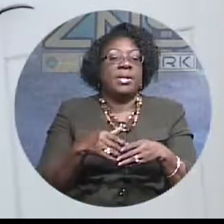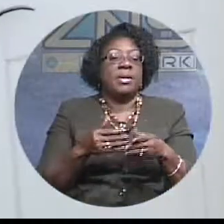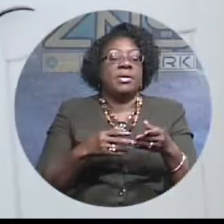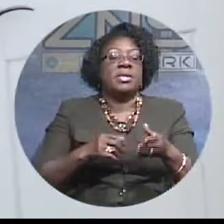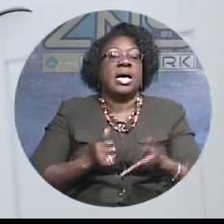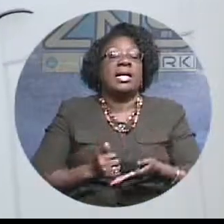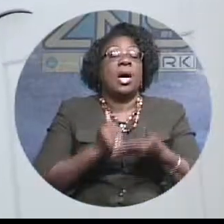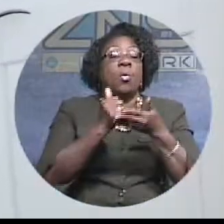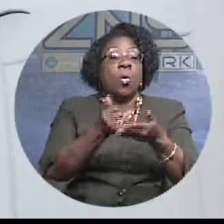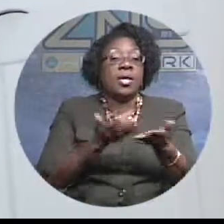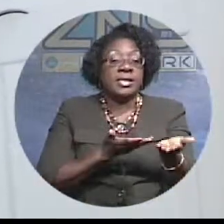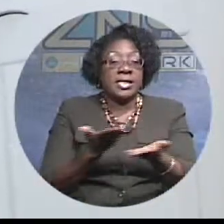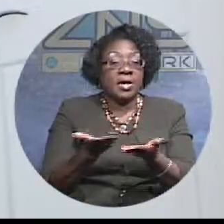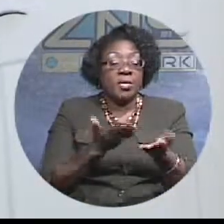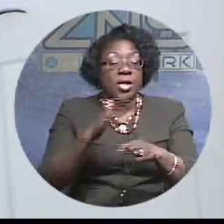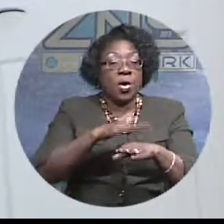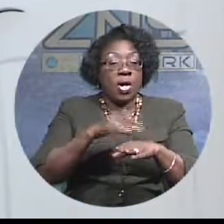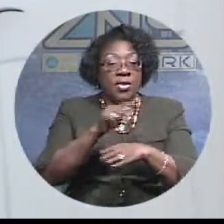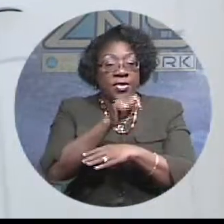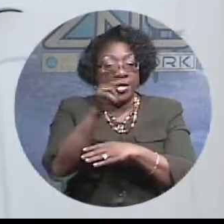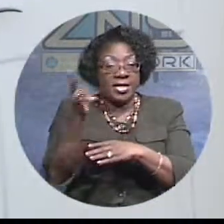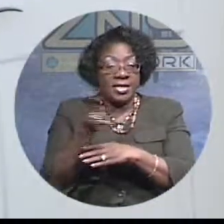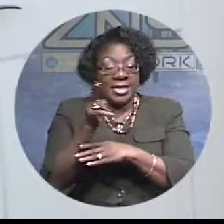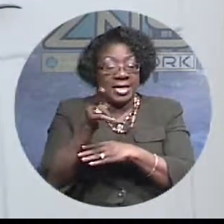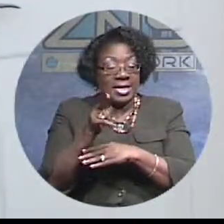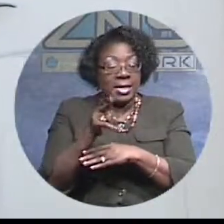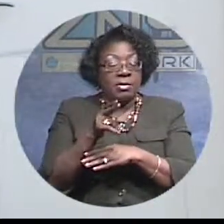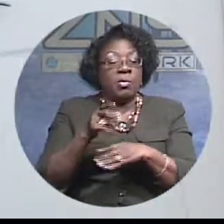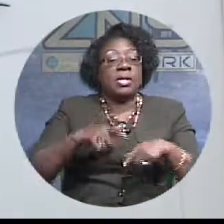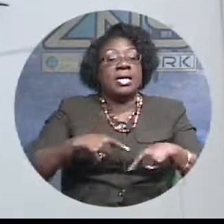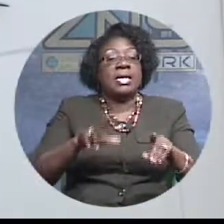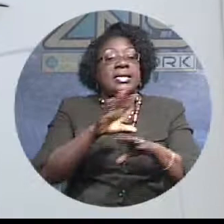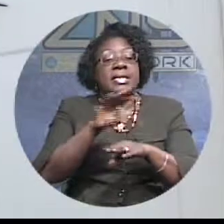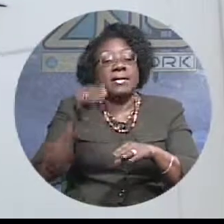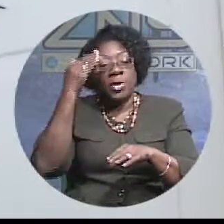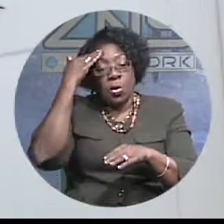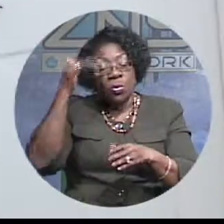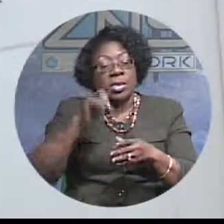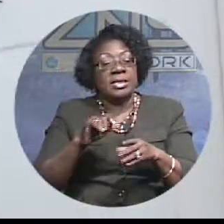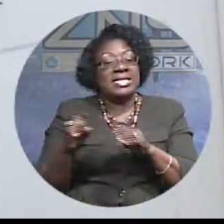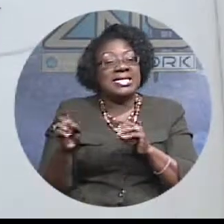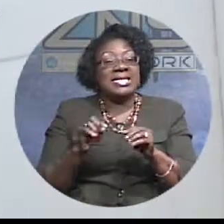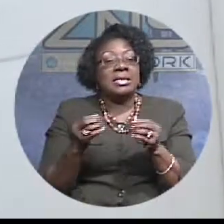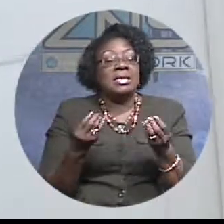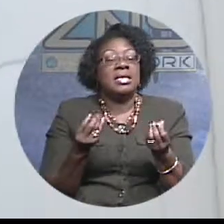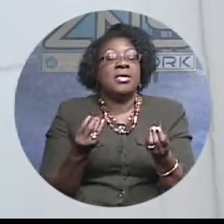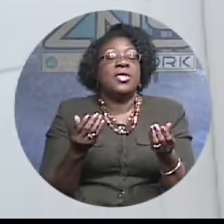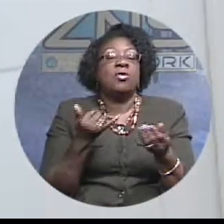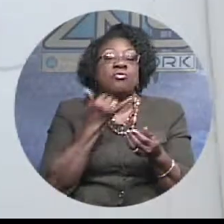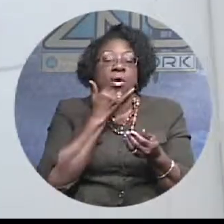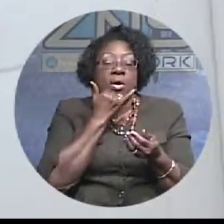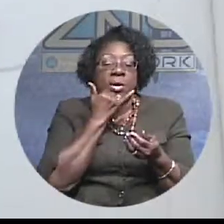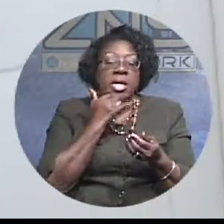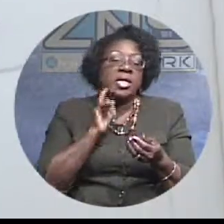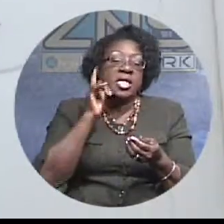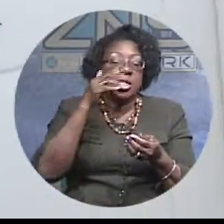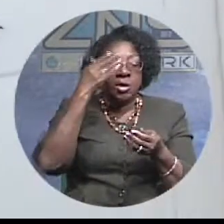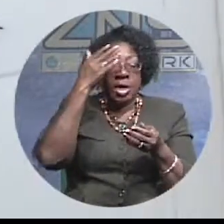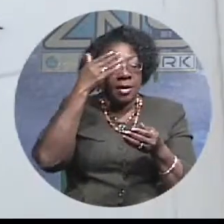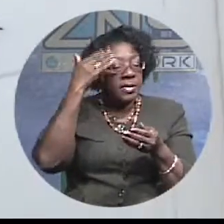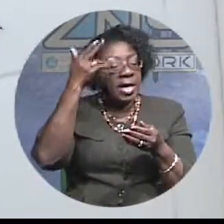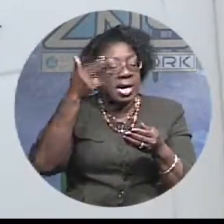just wanted to let them know that if they've done nothing wrong, they should not hold their heads down and